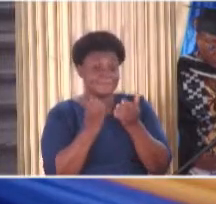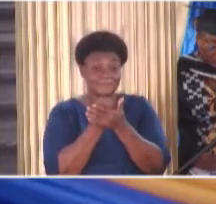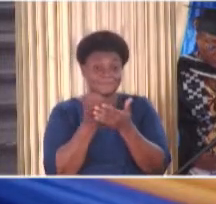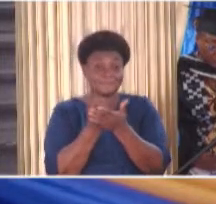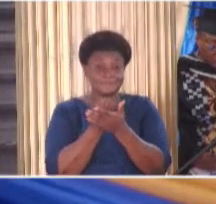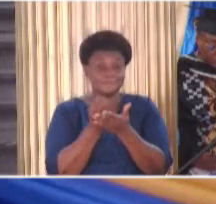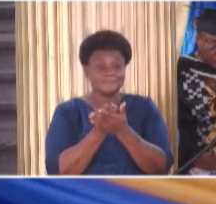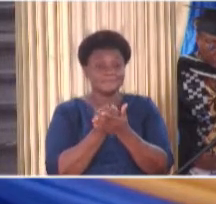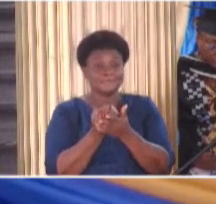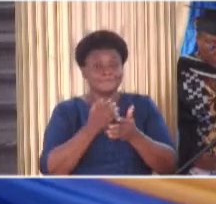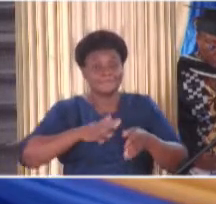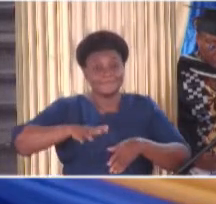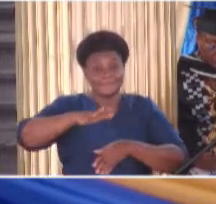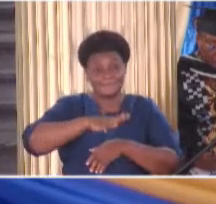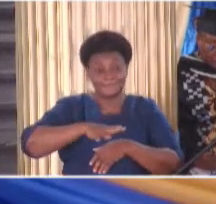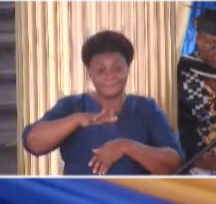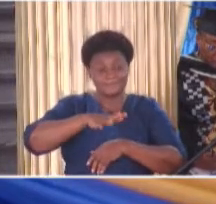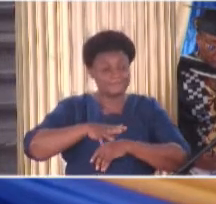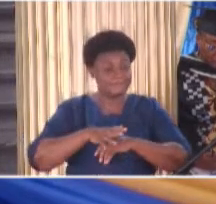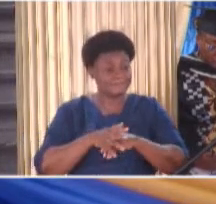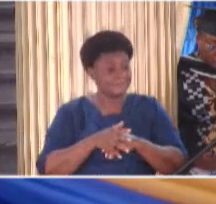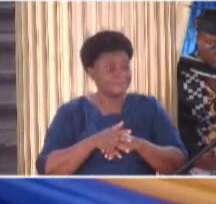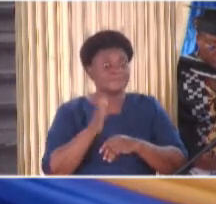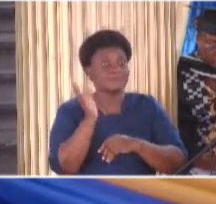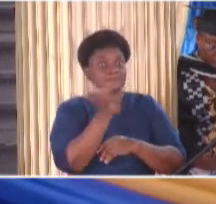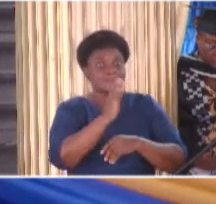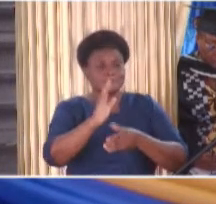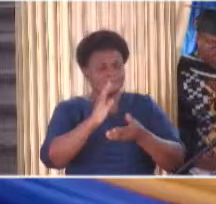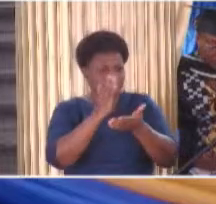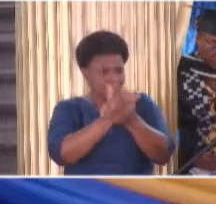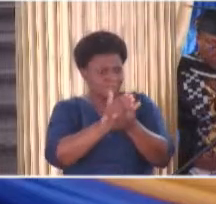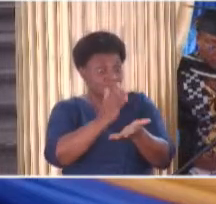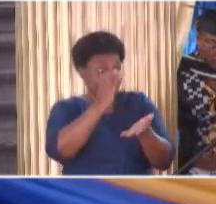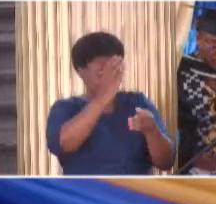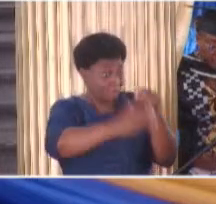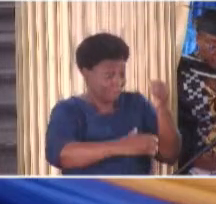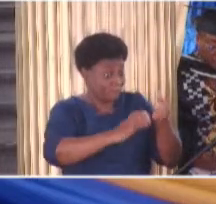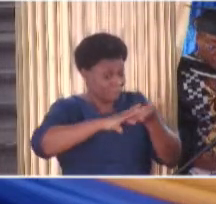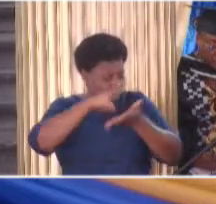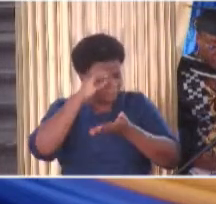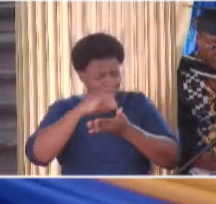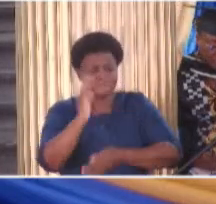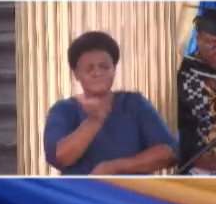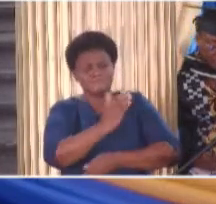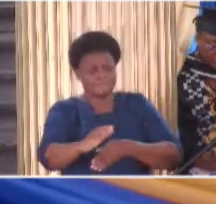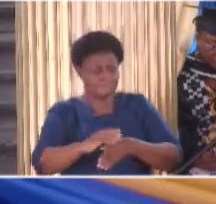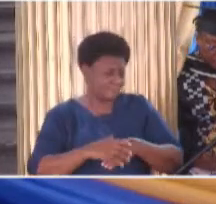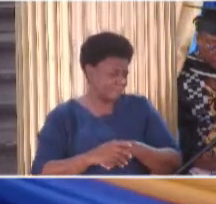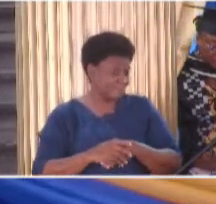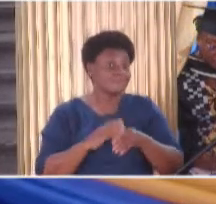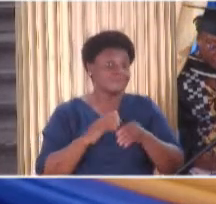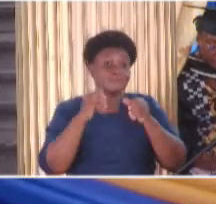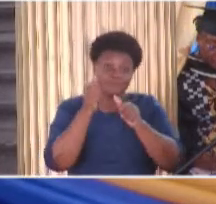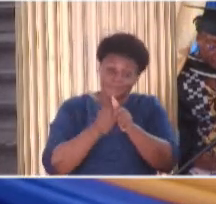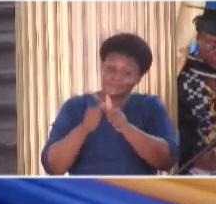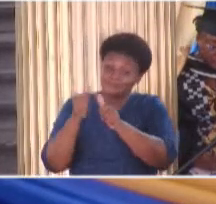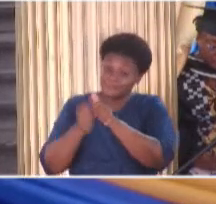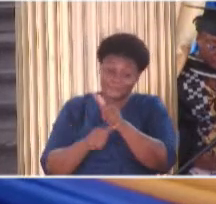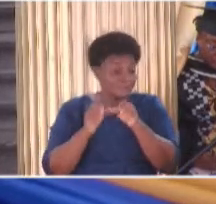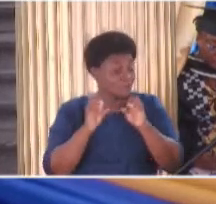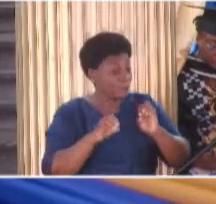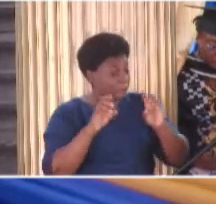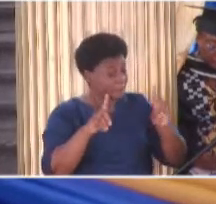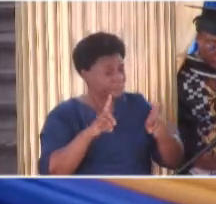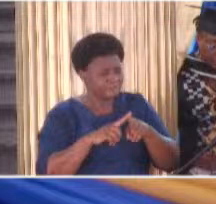economic environment. Never stop learning, please. Take every opportunity